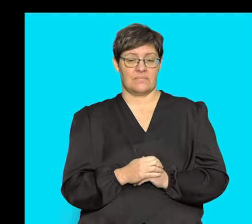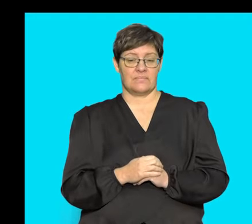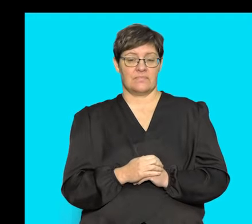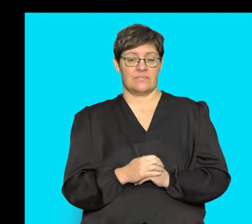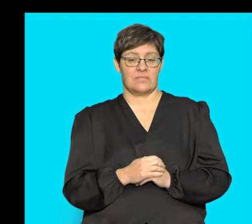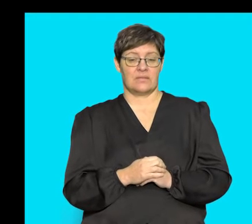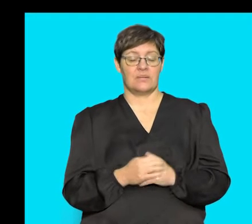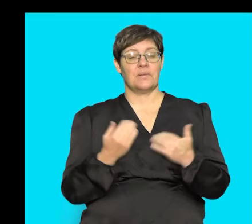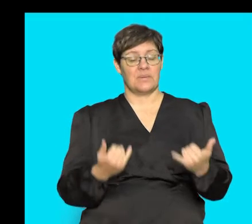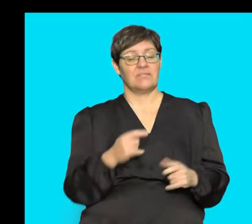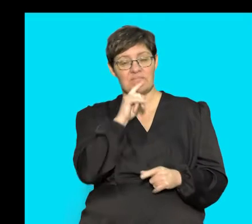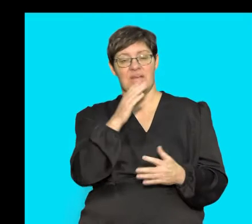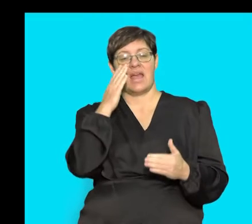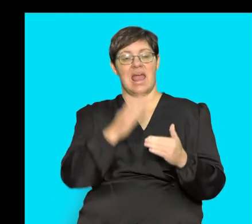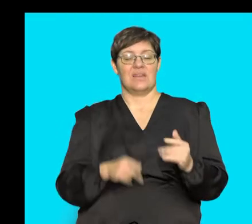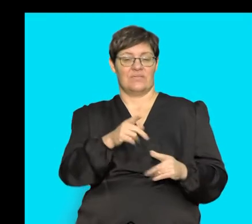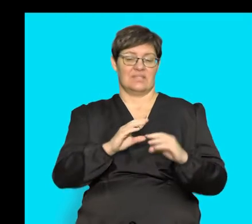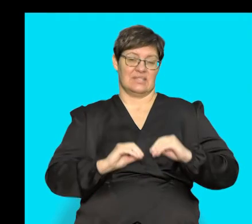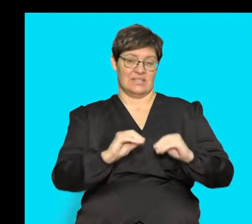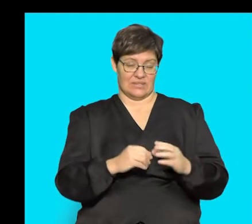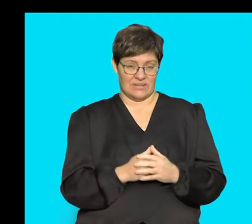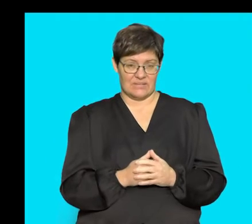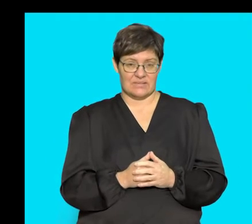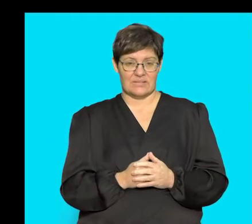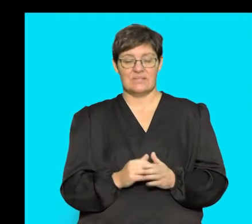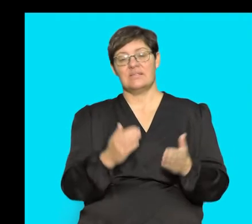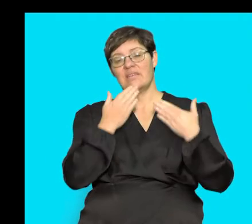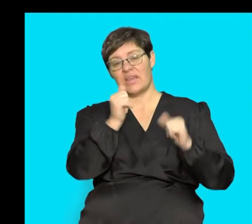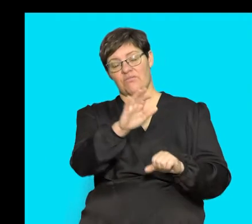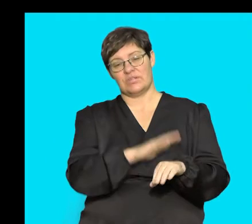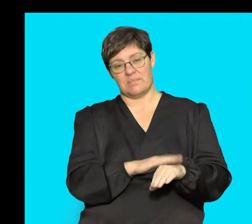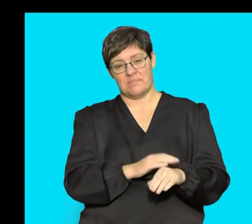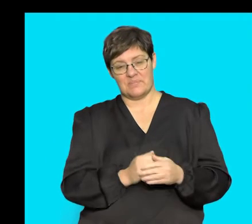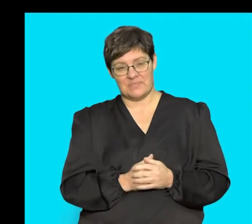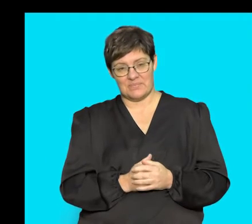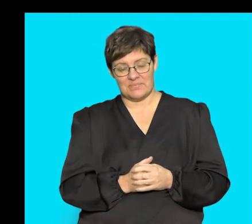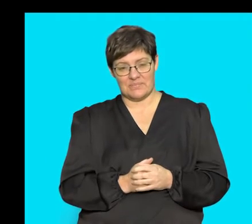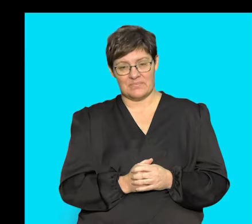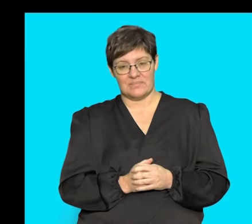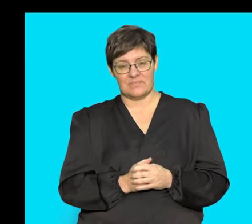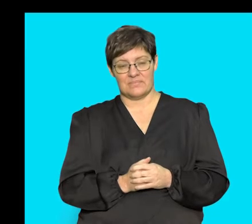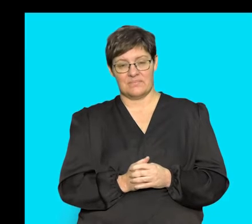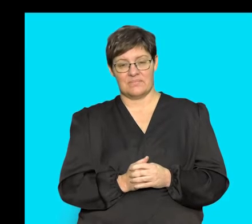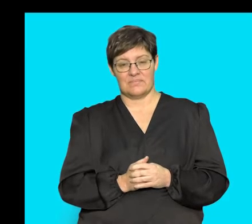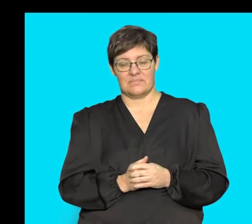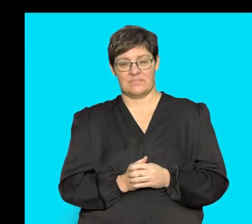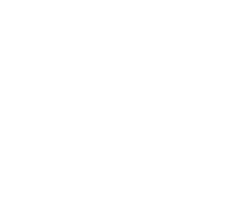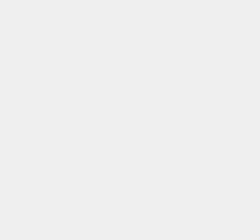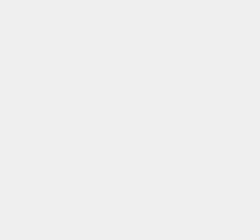And that brings us to the end of this session. Thank you for your time.